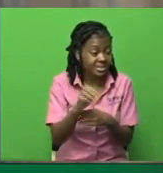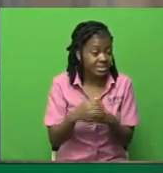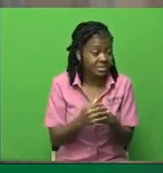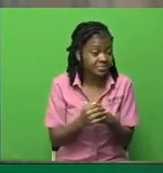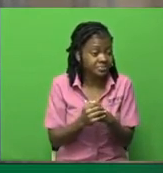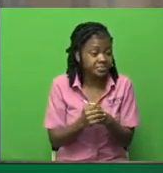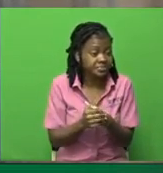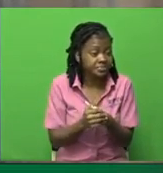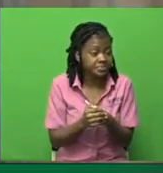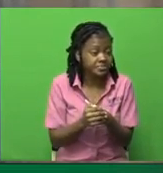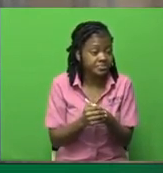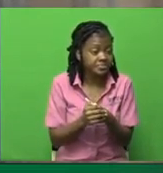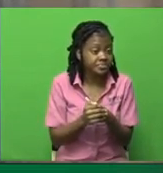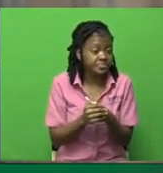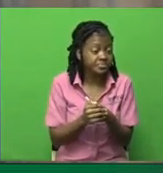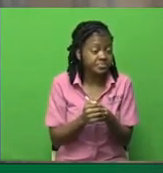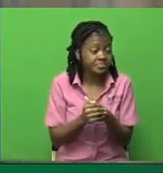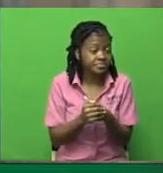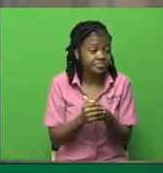2016-2020